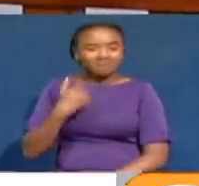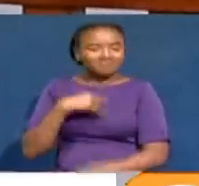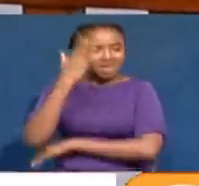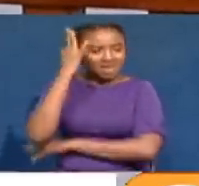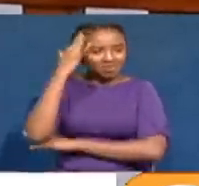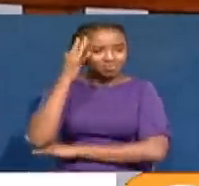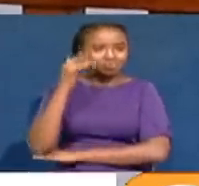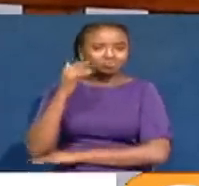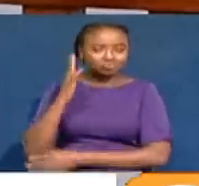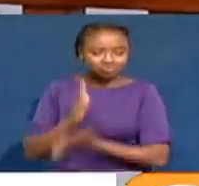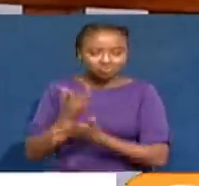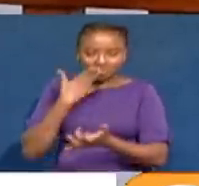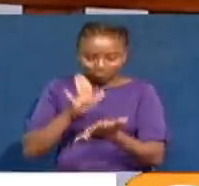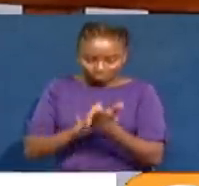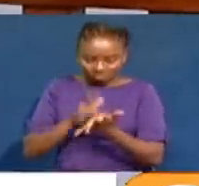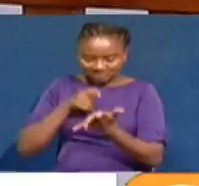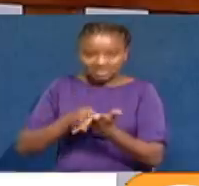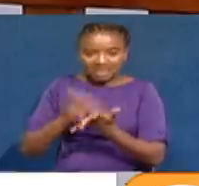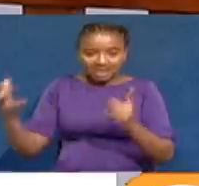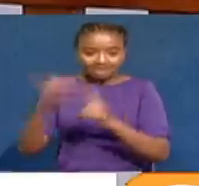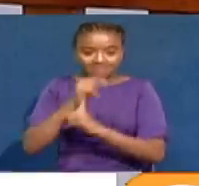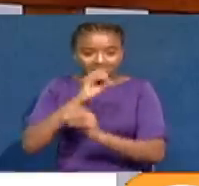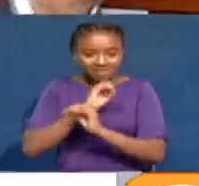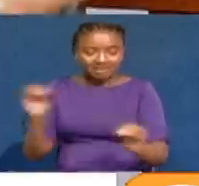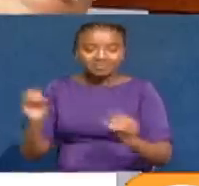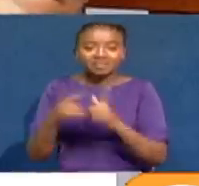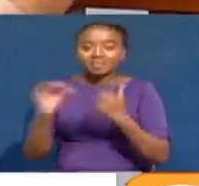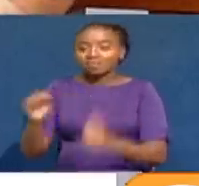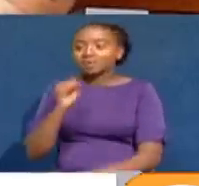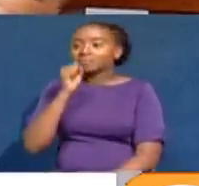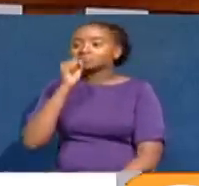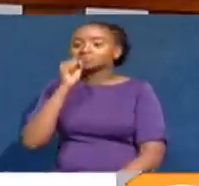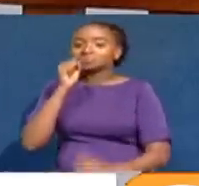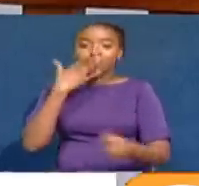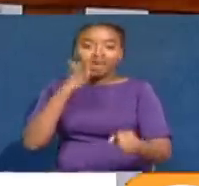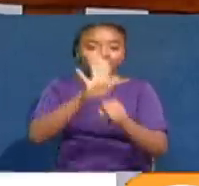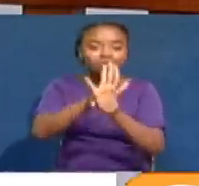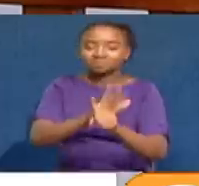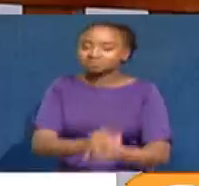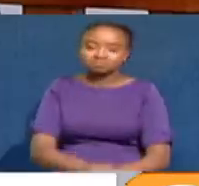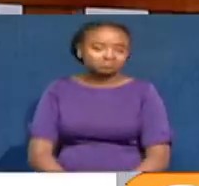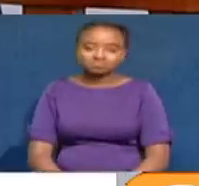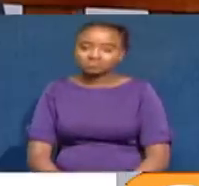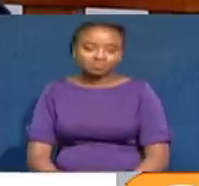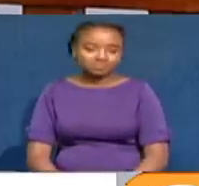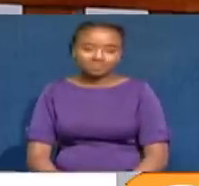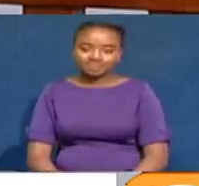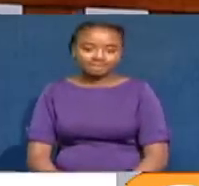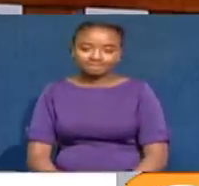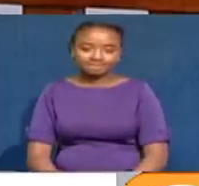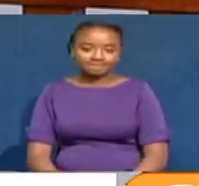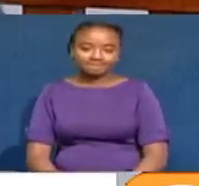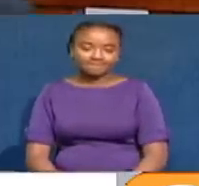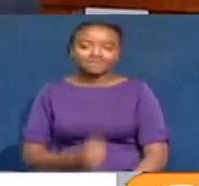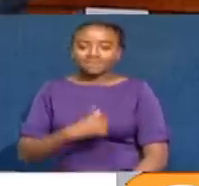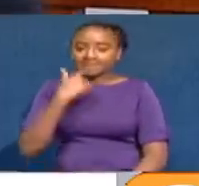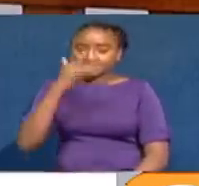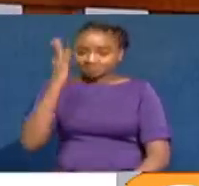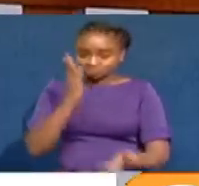able to deliver on a project in my constituency, I will never hold a microphone and promise it for the purpose of getting elected. I tell you the